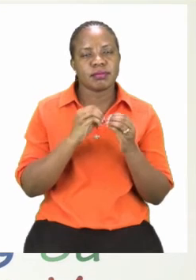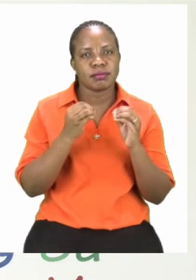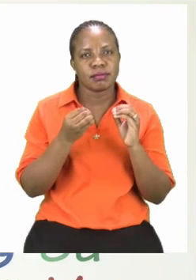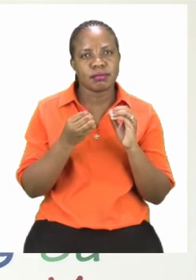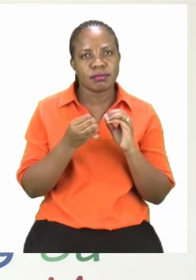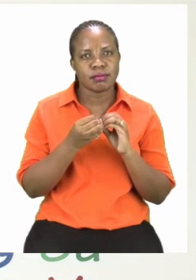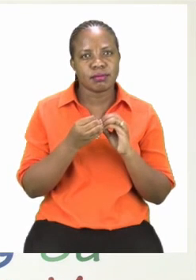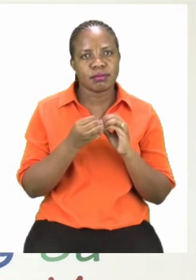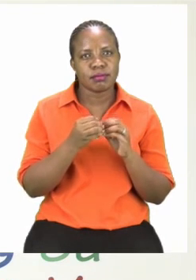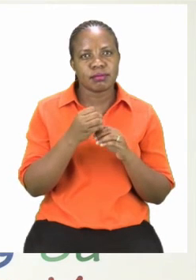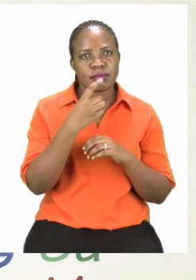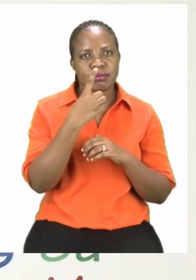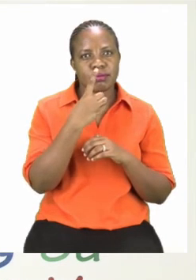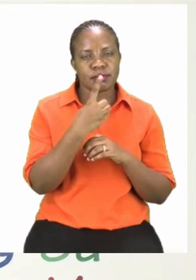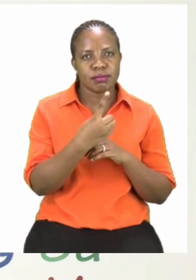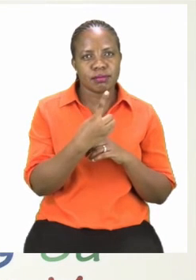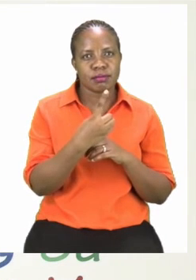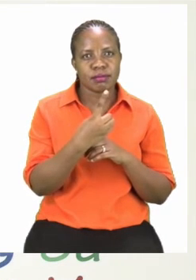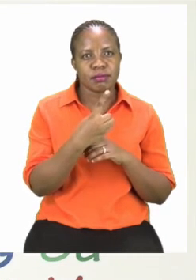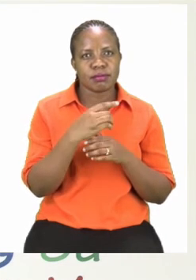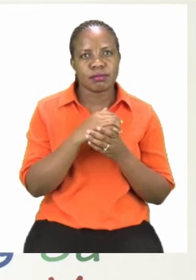saying,